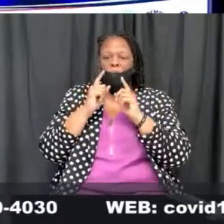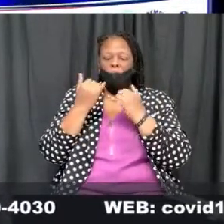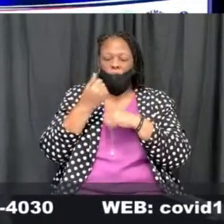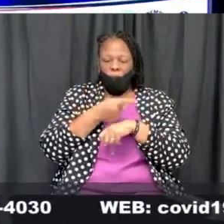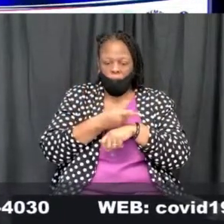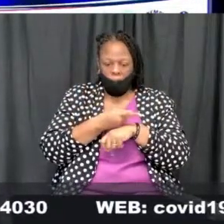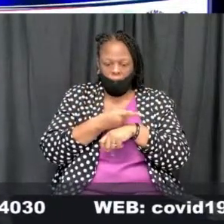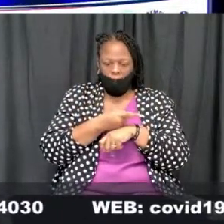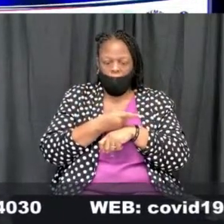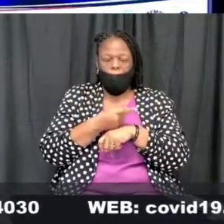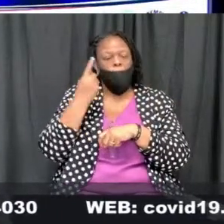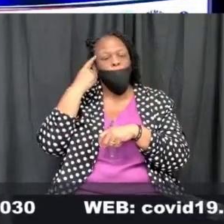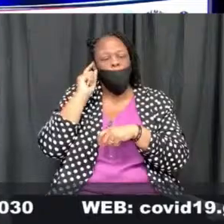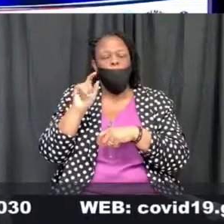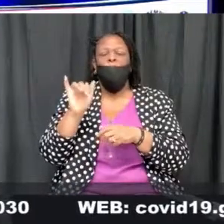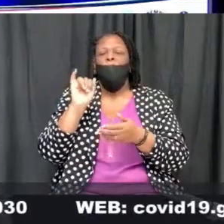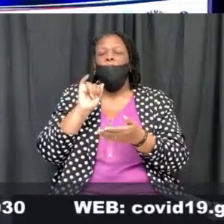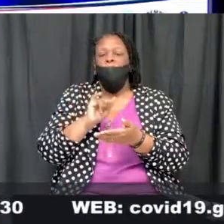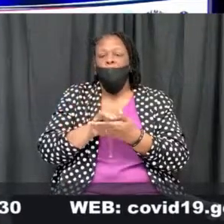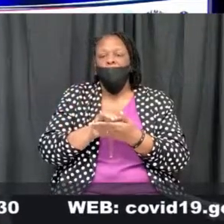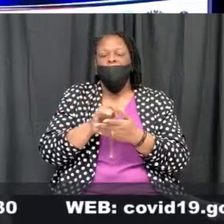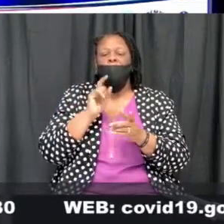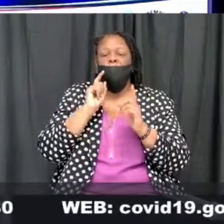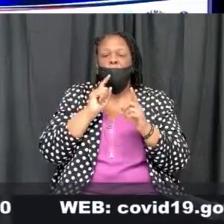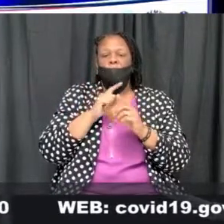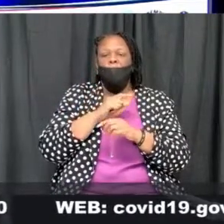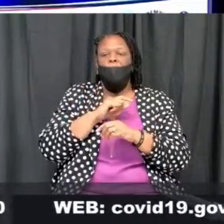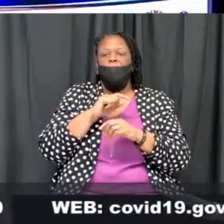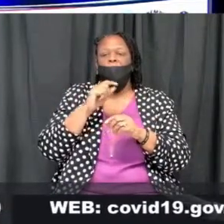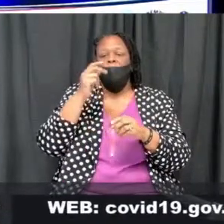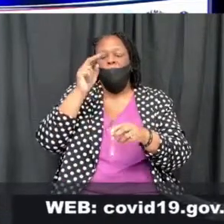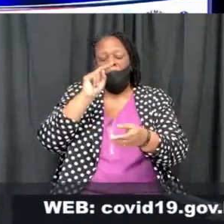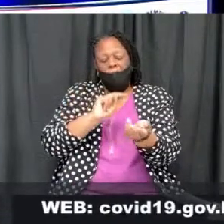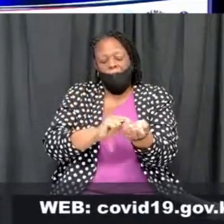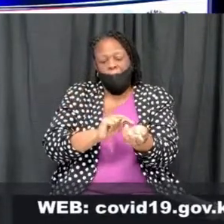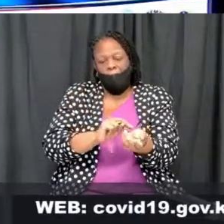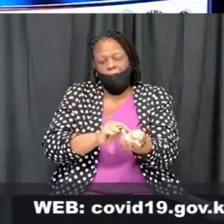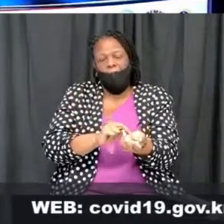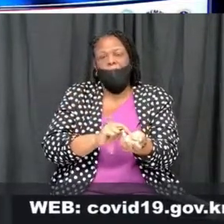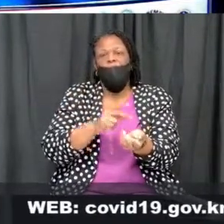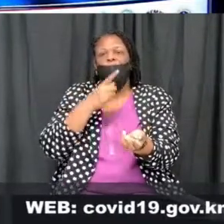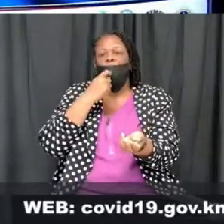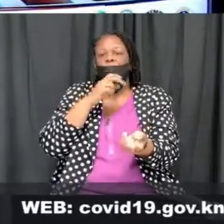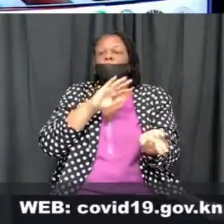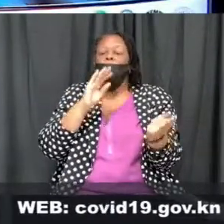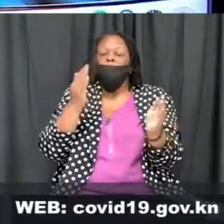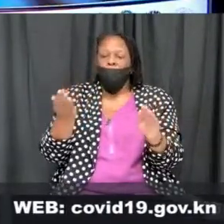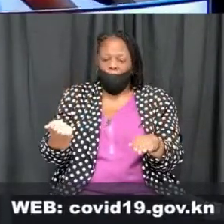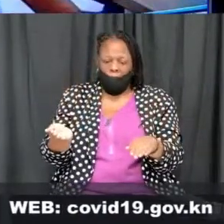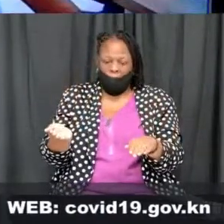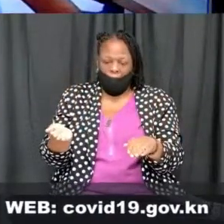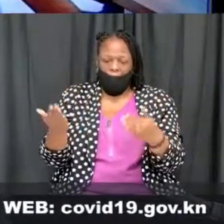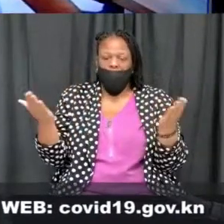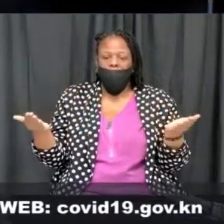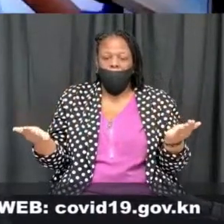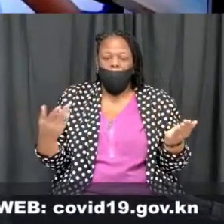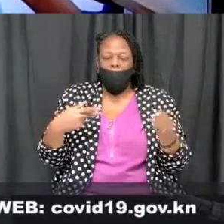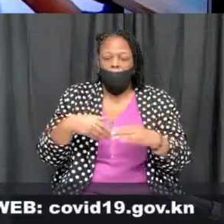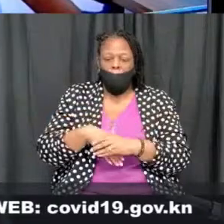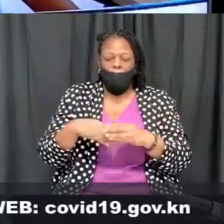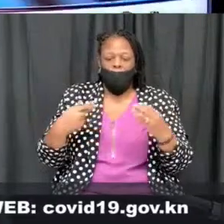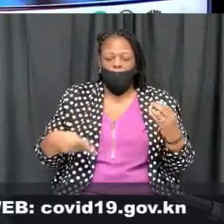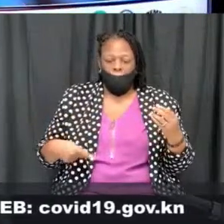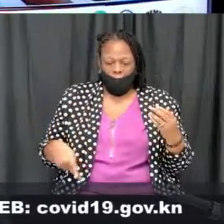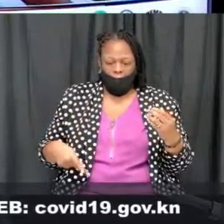late nurse Josephine Arceo. Of course, you would have worked with her, and you know, it